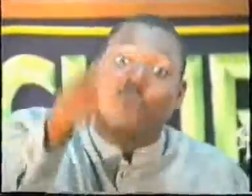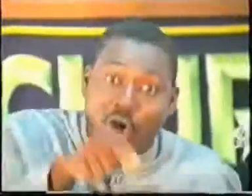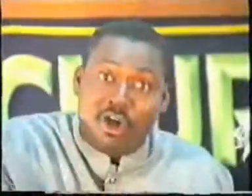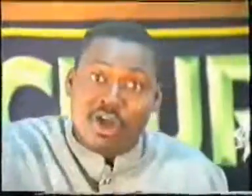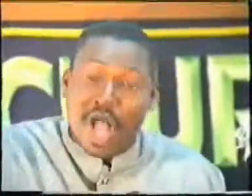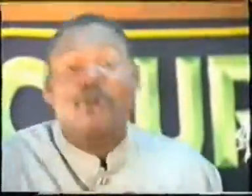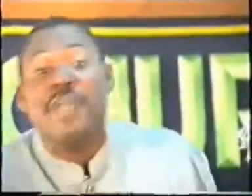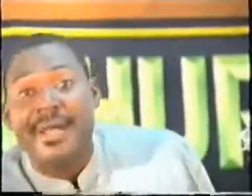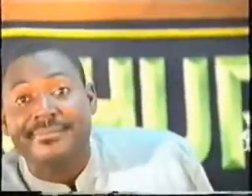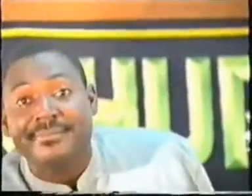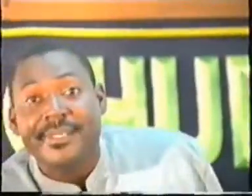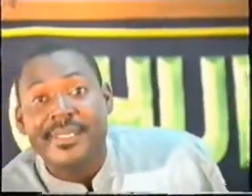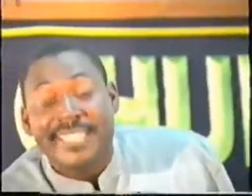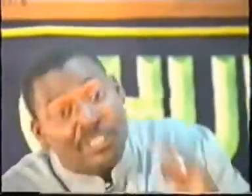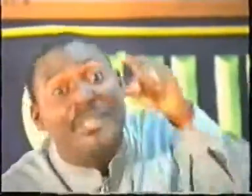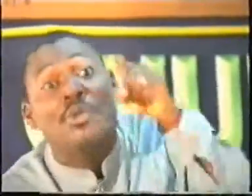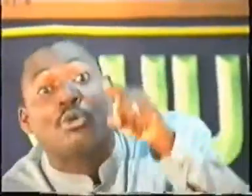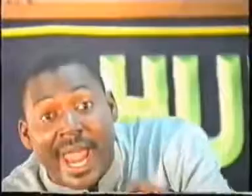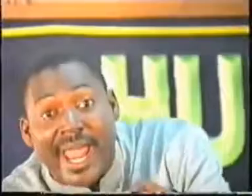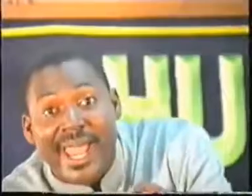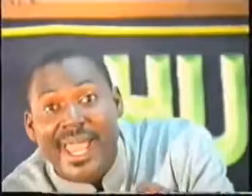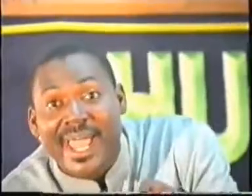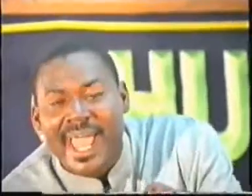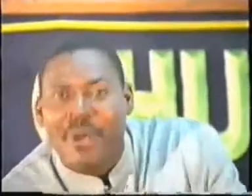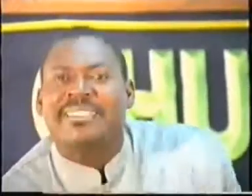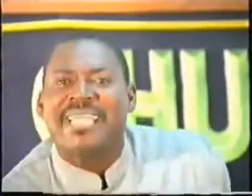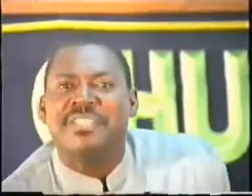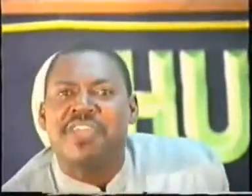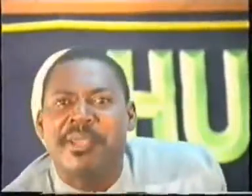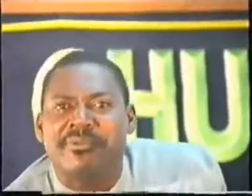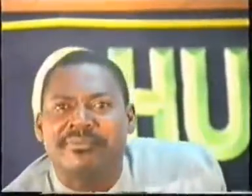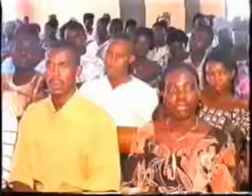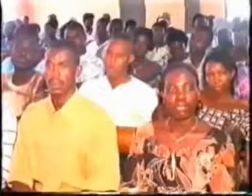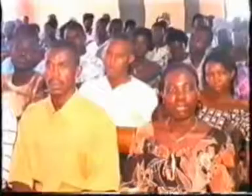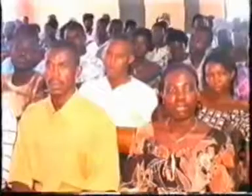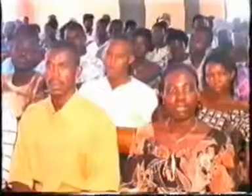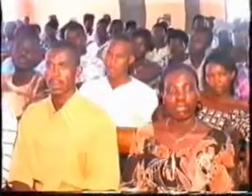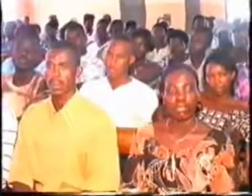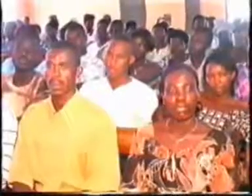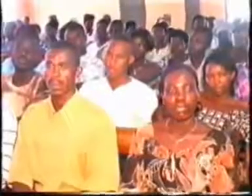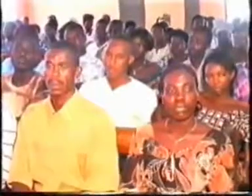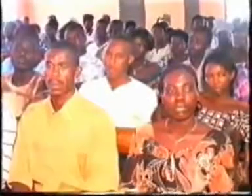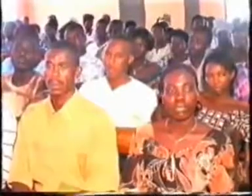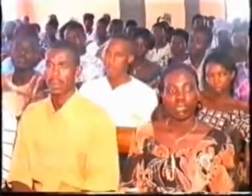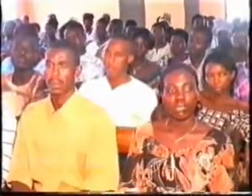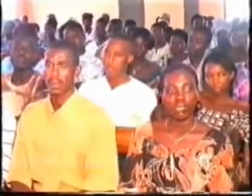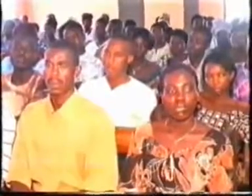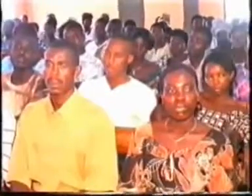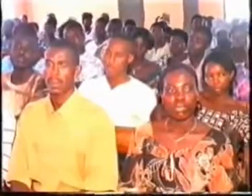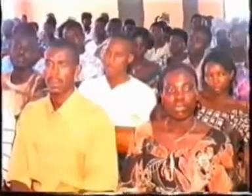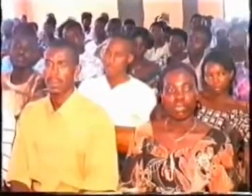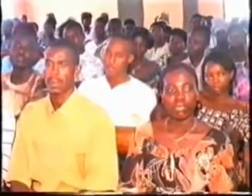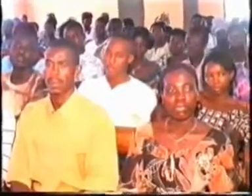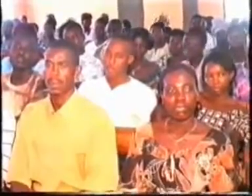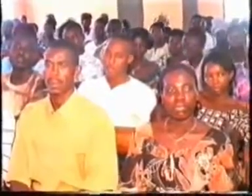you, sure. I go here. Tell to me, do no crap. I will tie it in Jayimu. Tight means